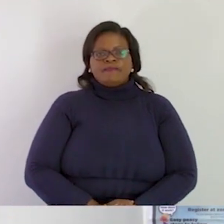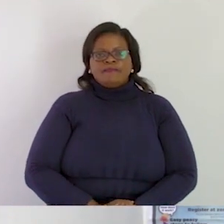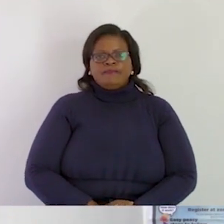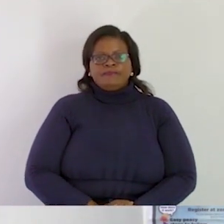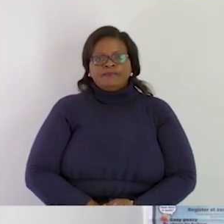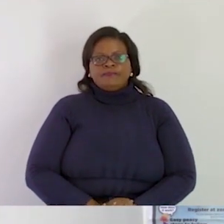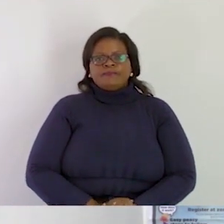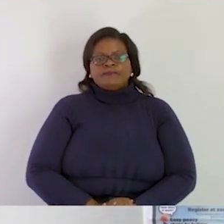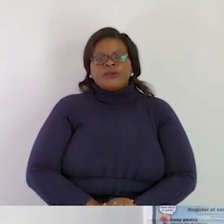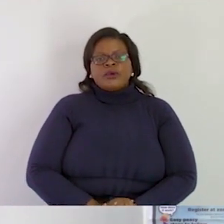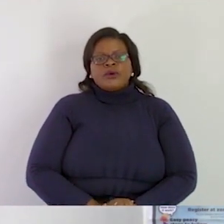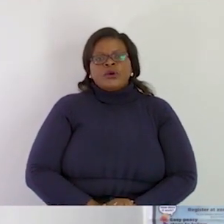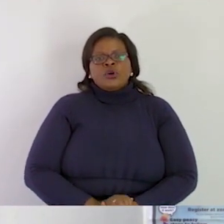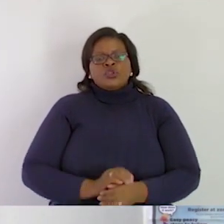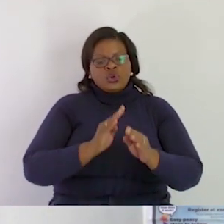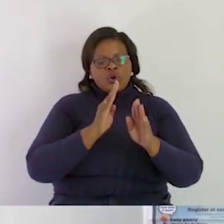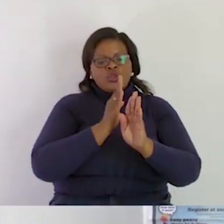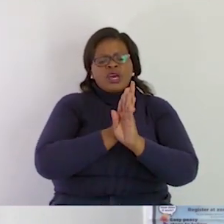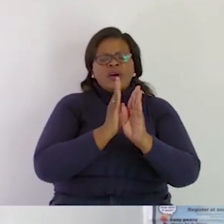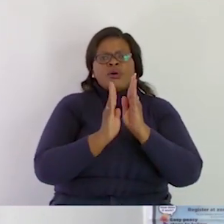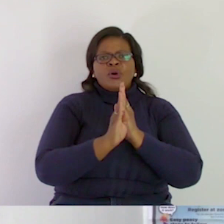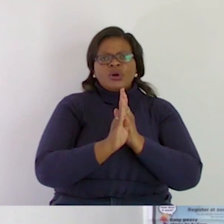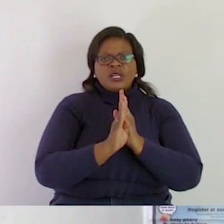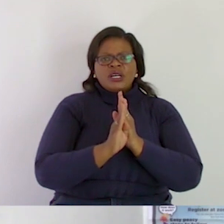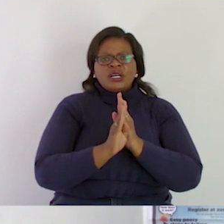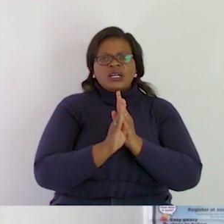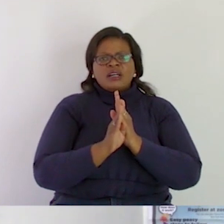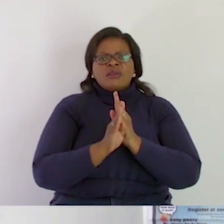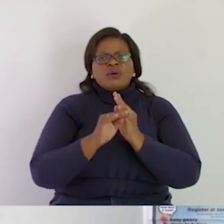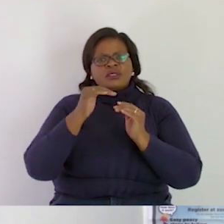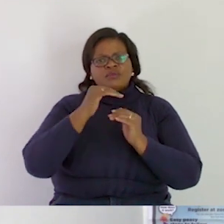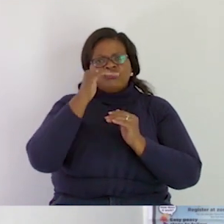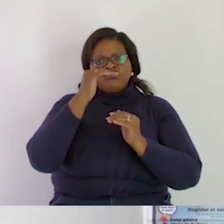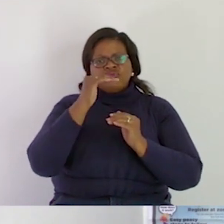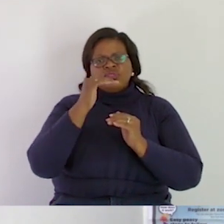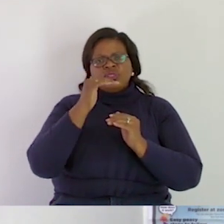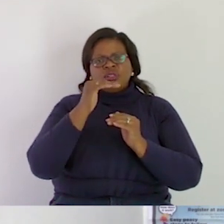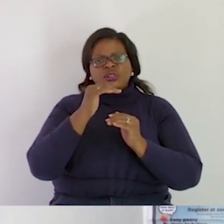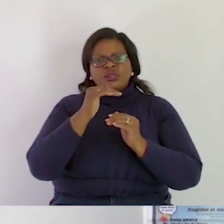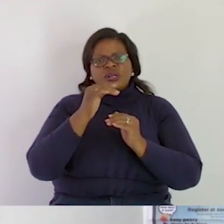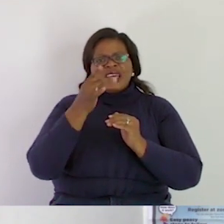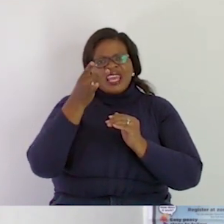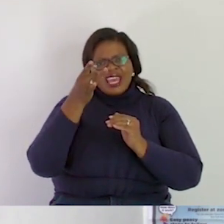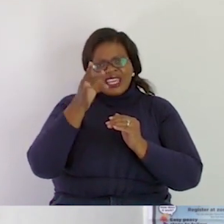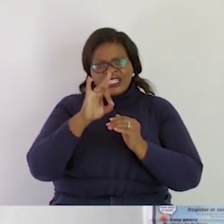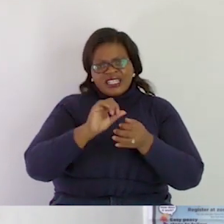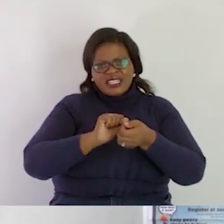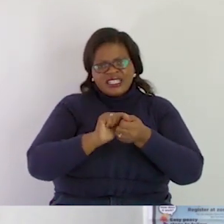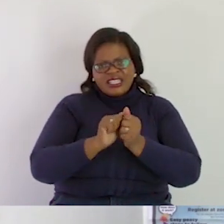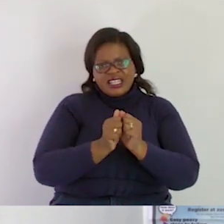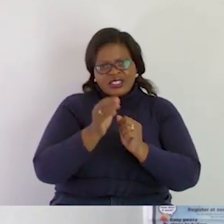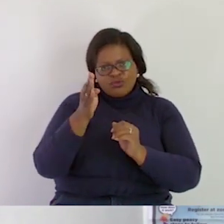order was in this manner, but you can see that 8 was here, but now